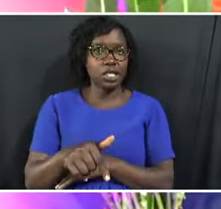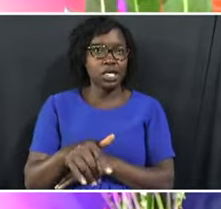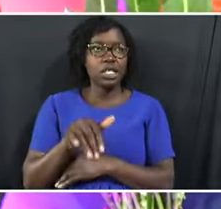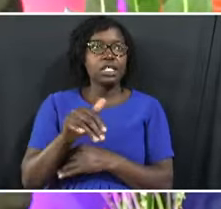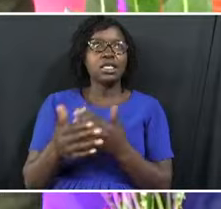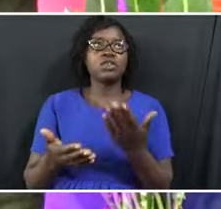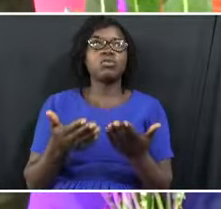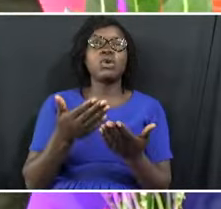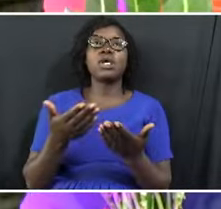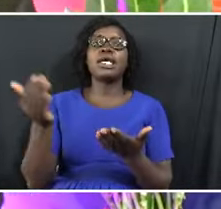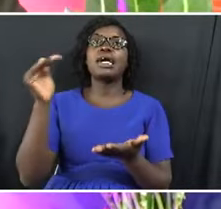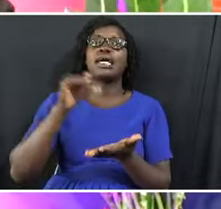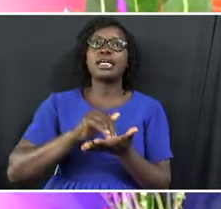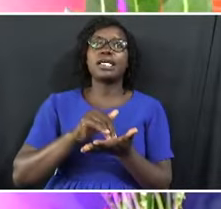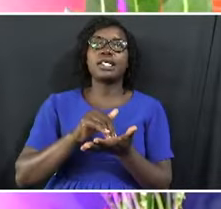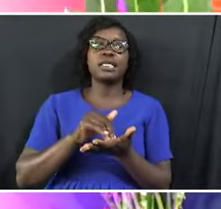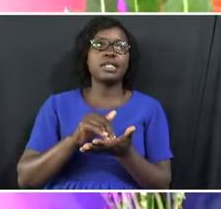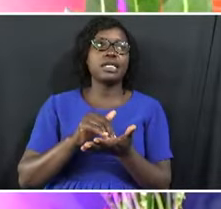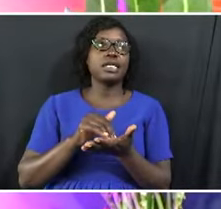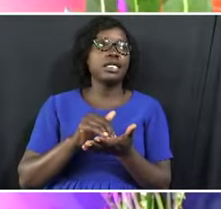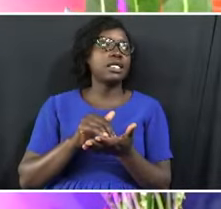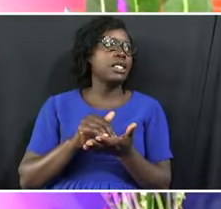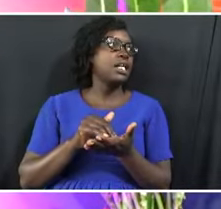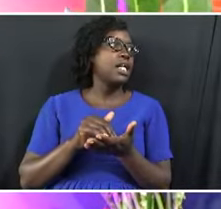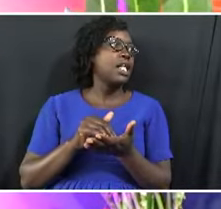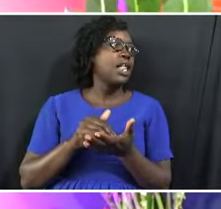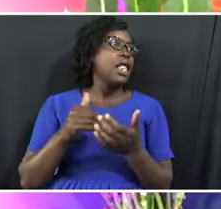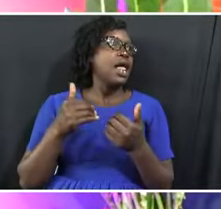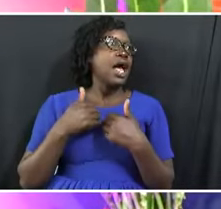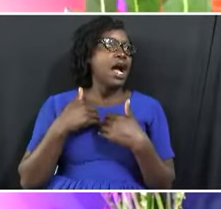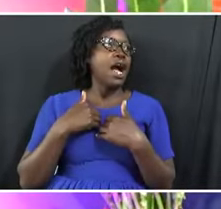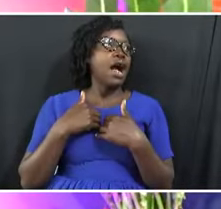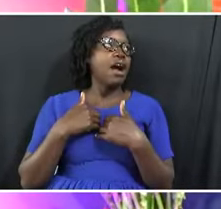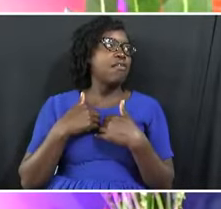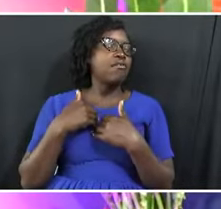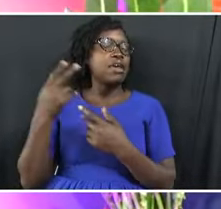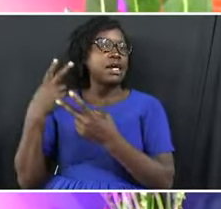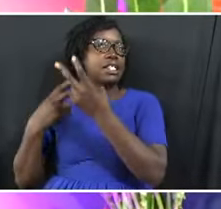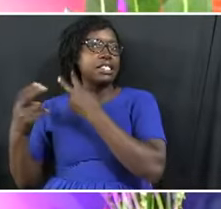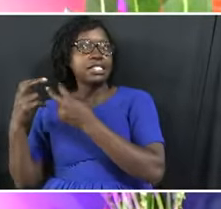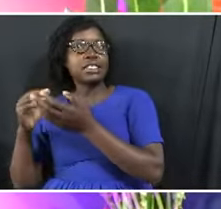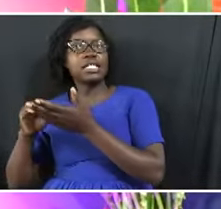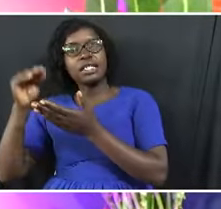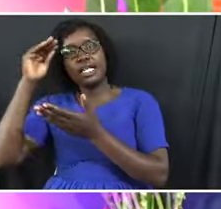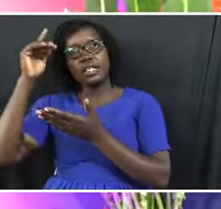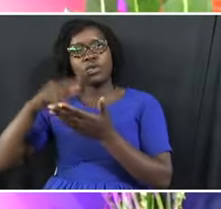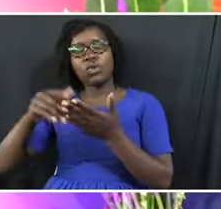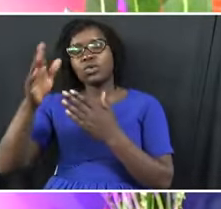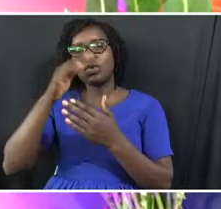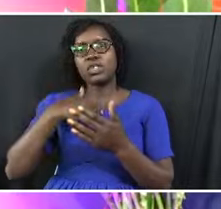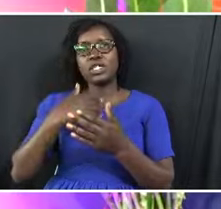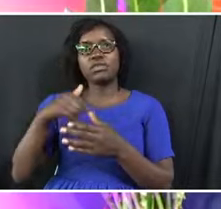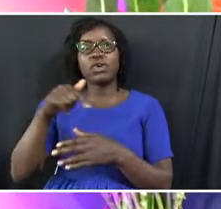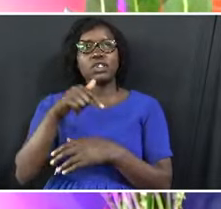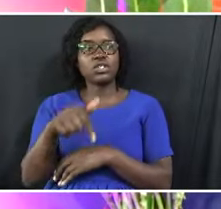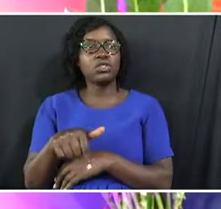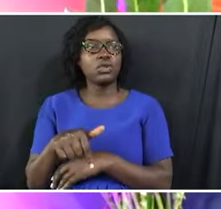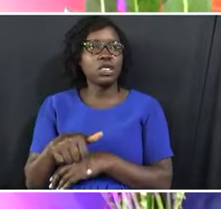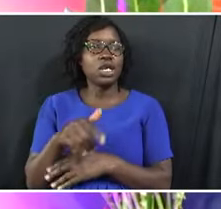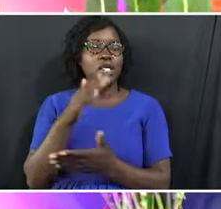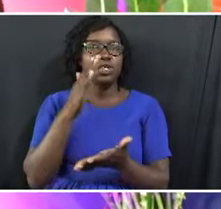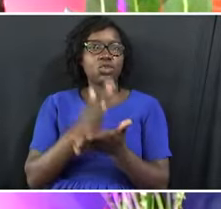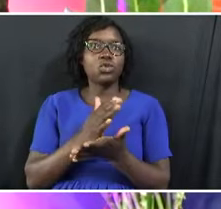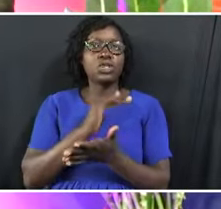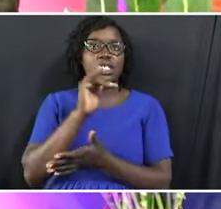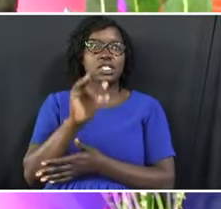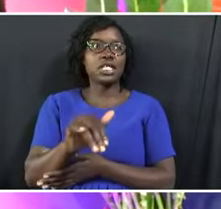may once again have to listen and learn what He has for us this day. The truth is